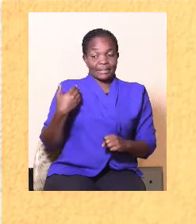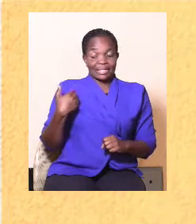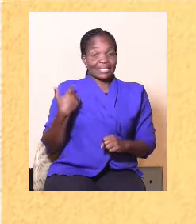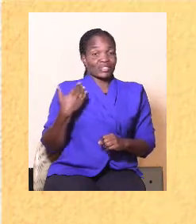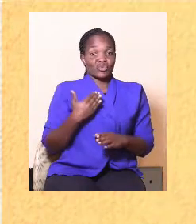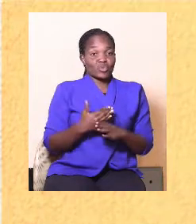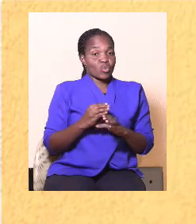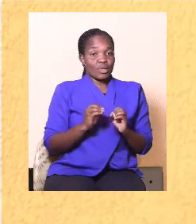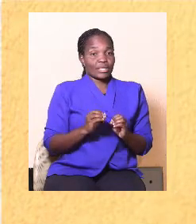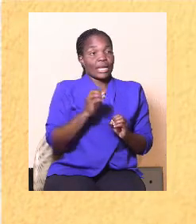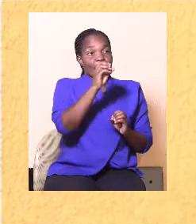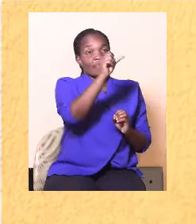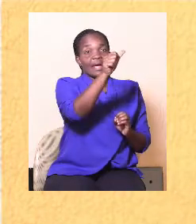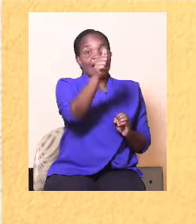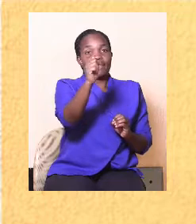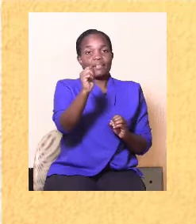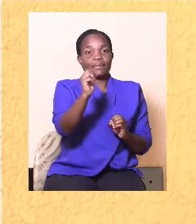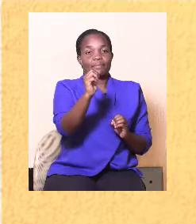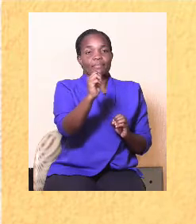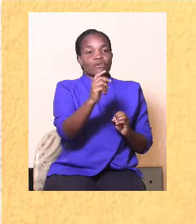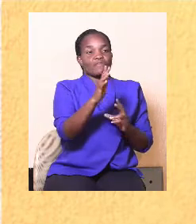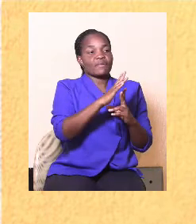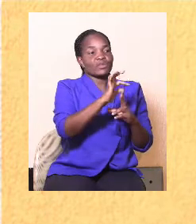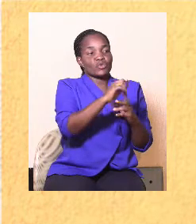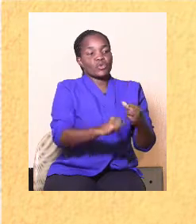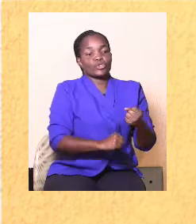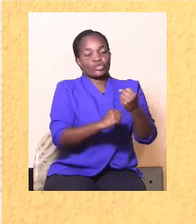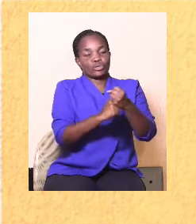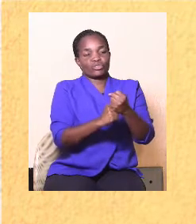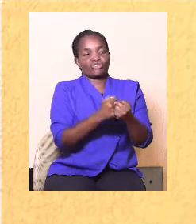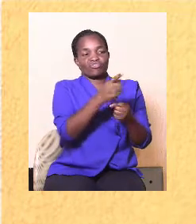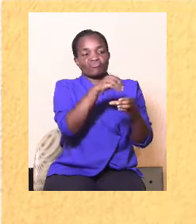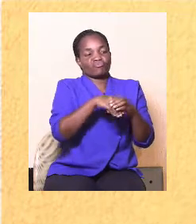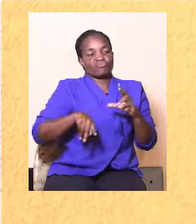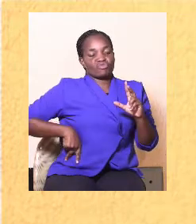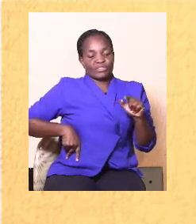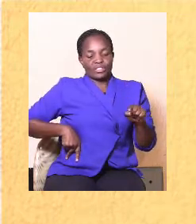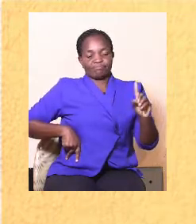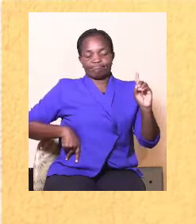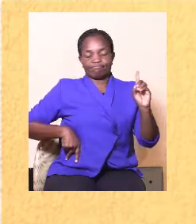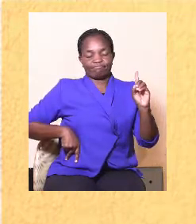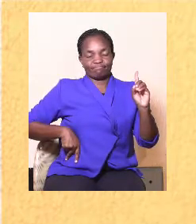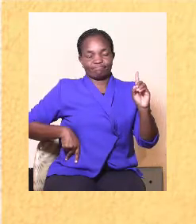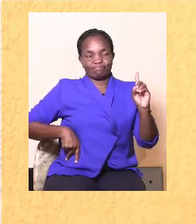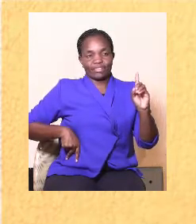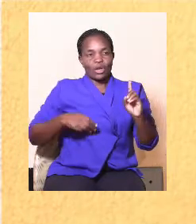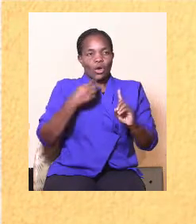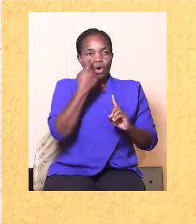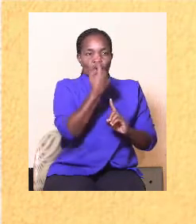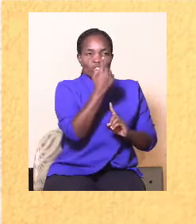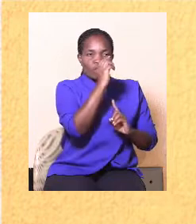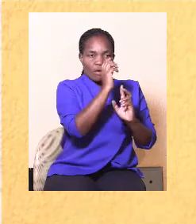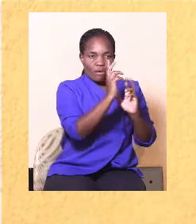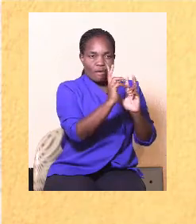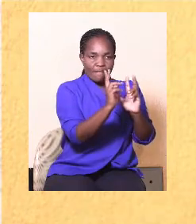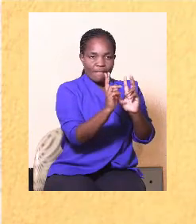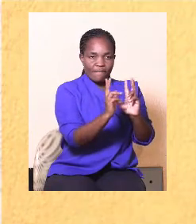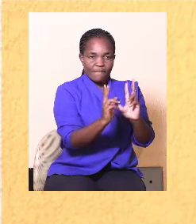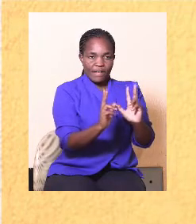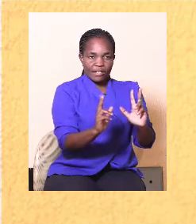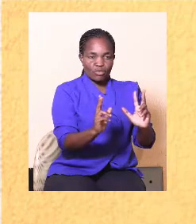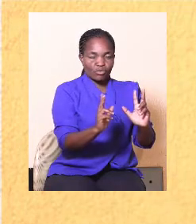You were being supported because you are still a child. So you don't qualify. So in other words, people who are who